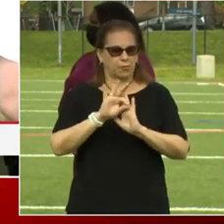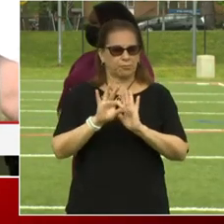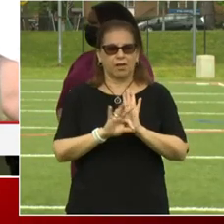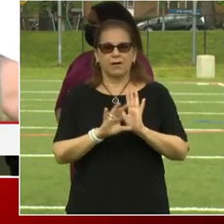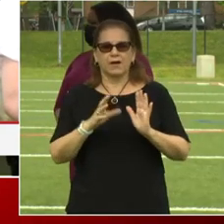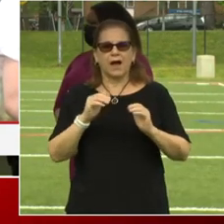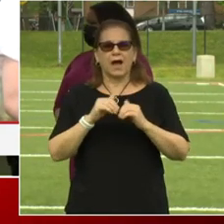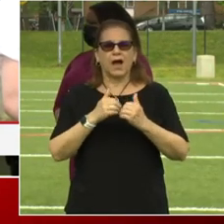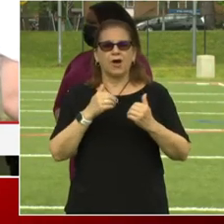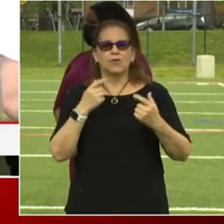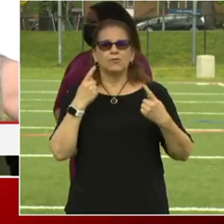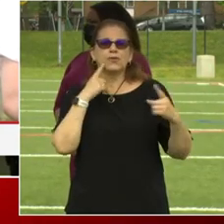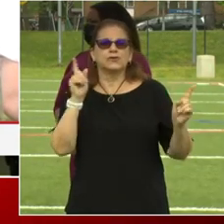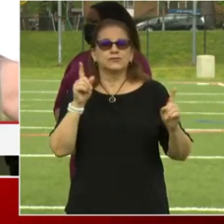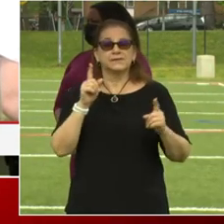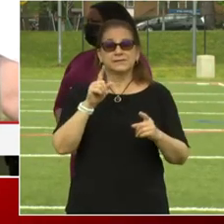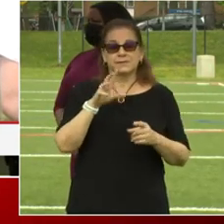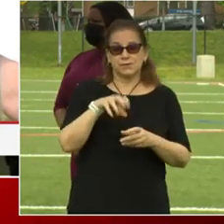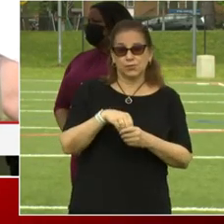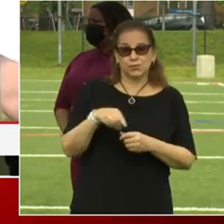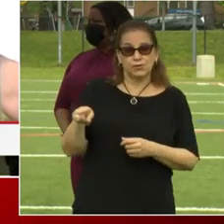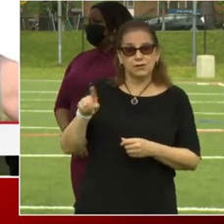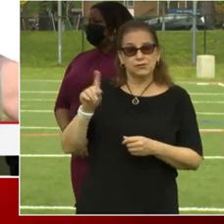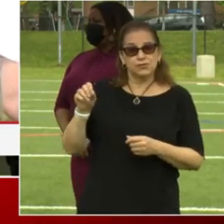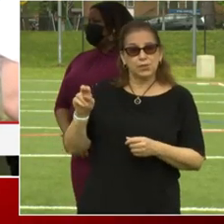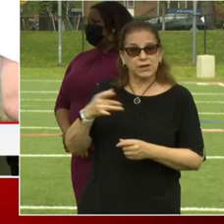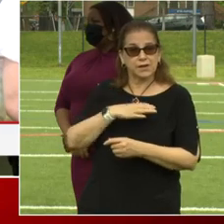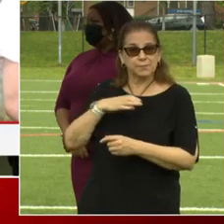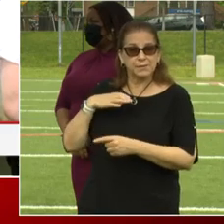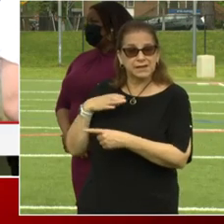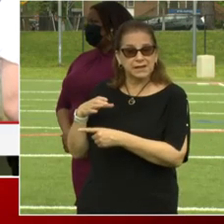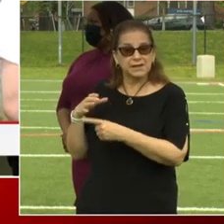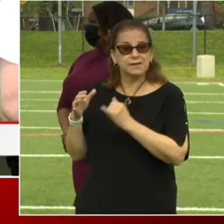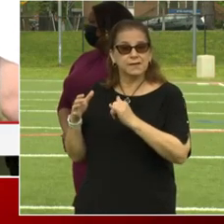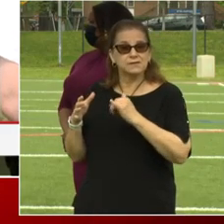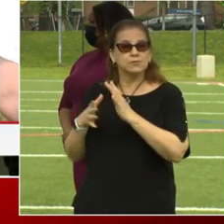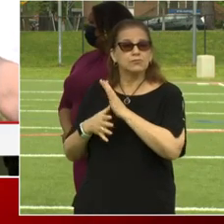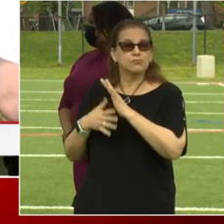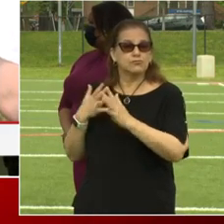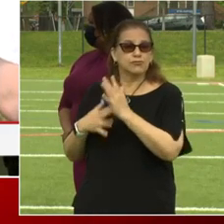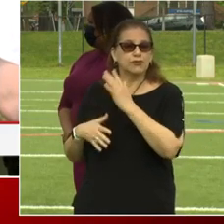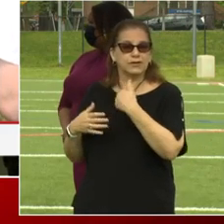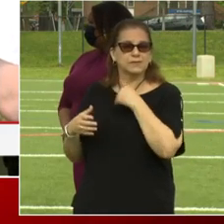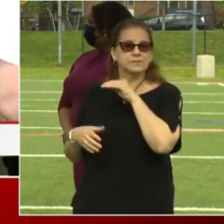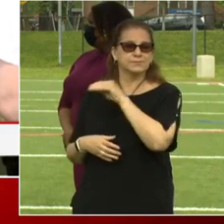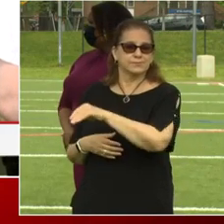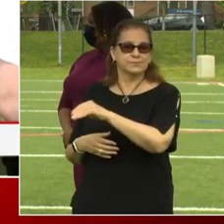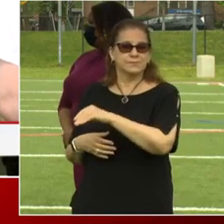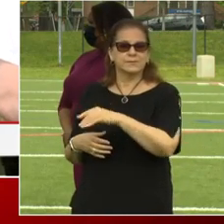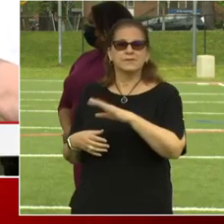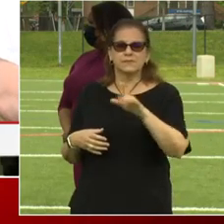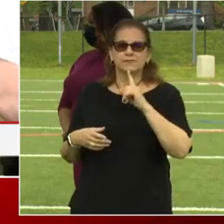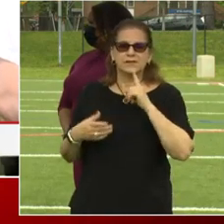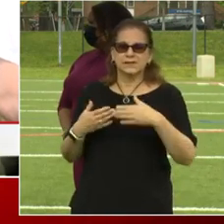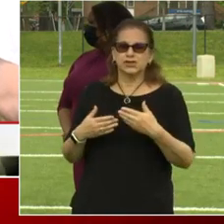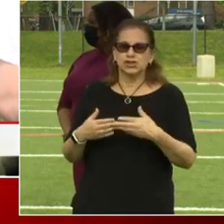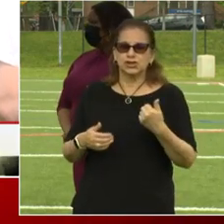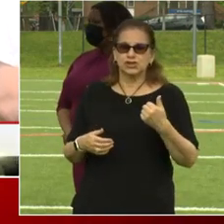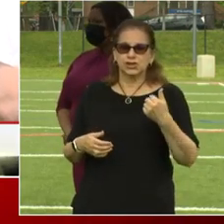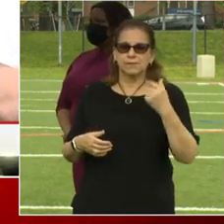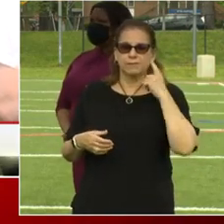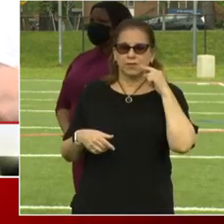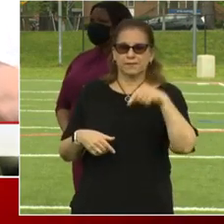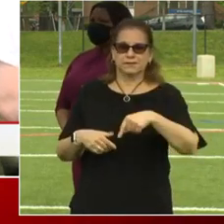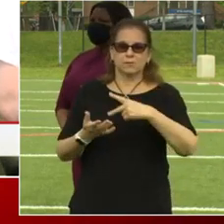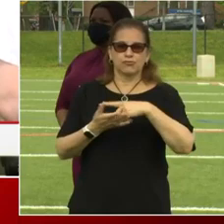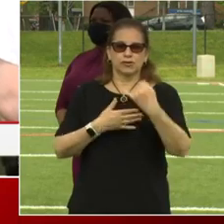Commission where our priorities are. And because of that clarity, I think that'll make it easier as well for projects to go